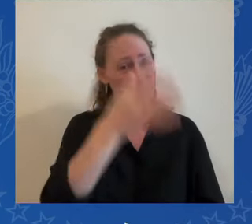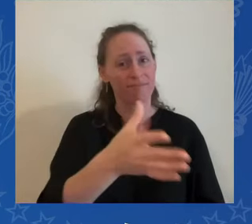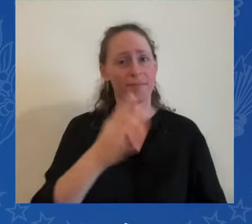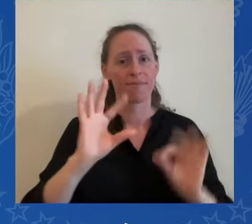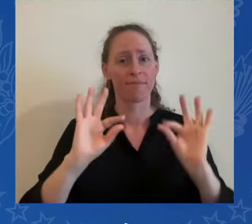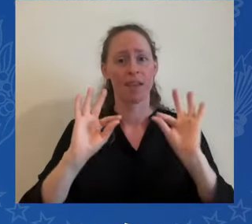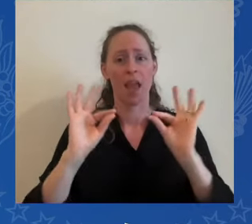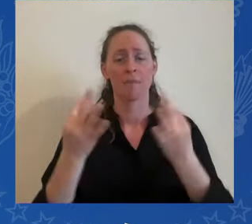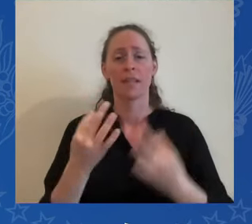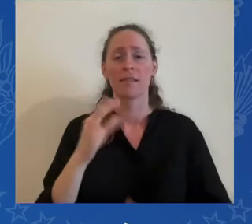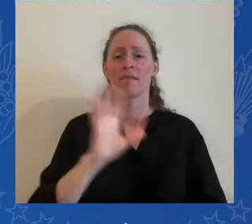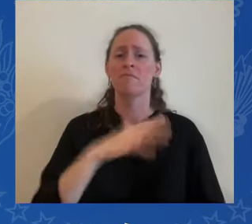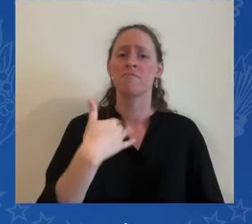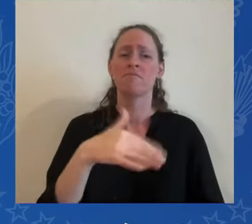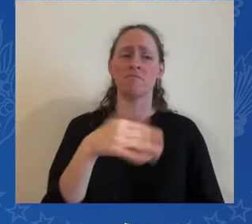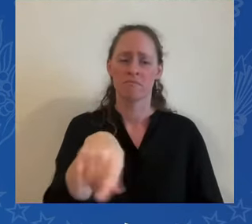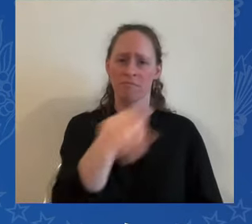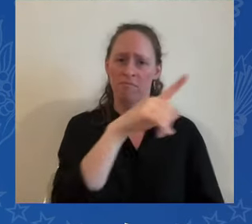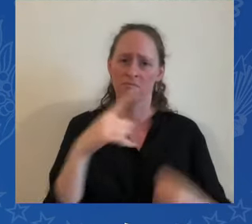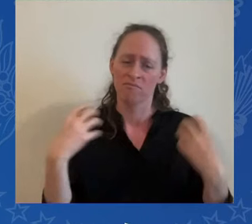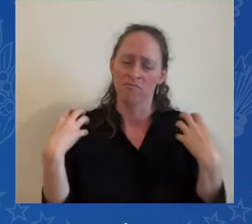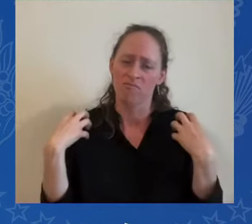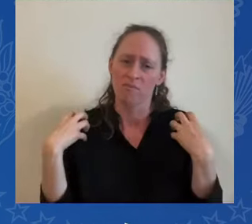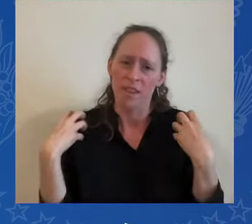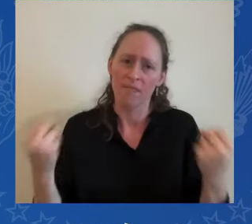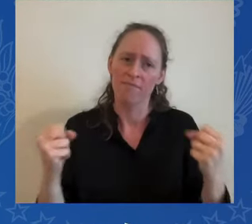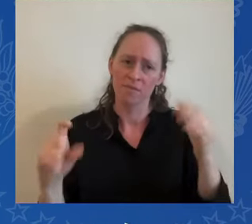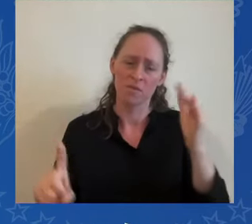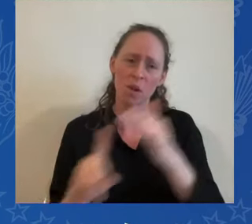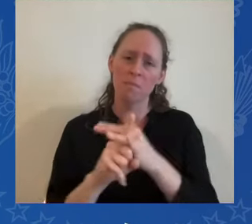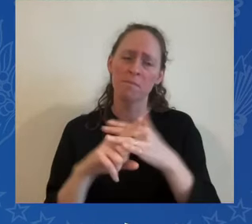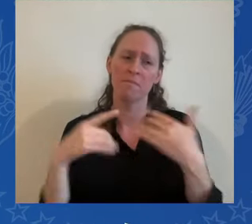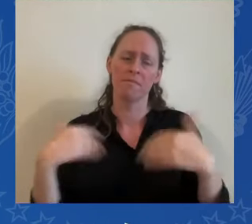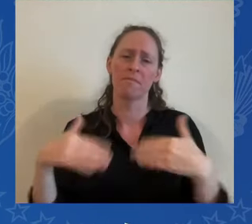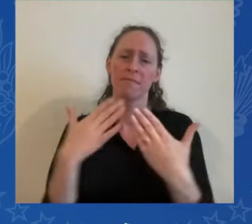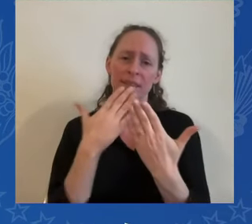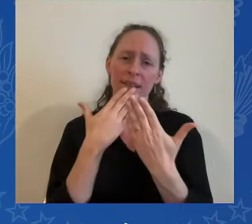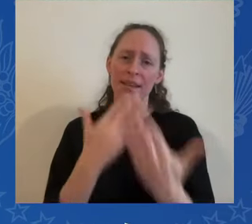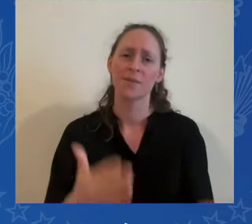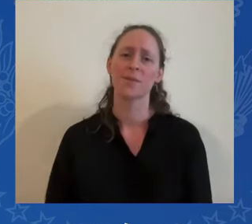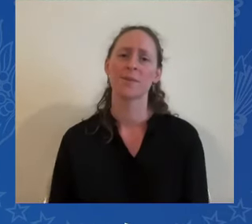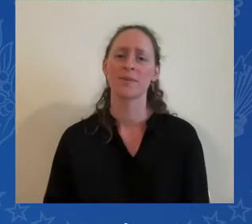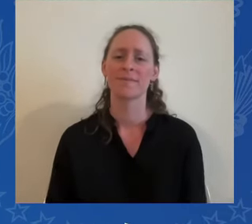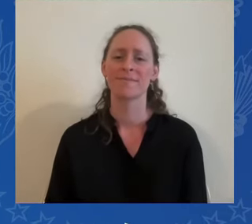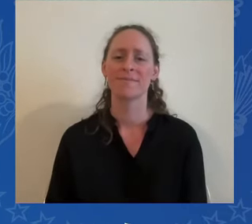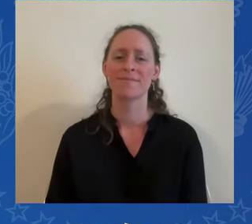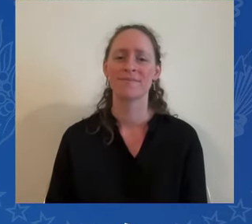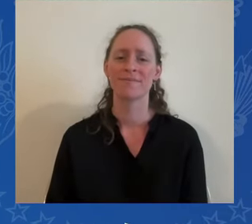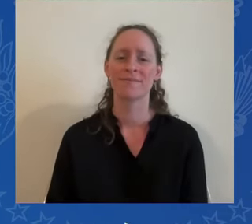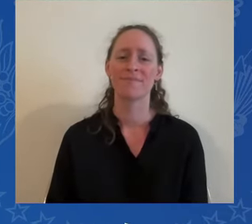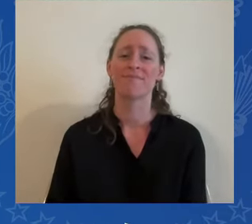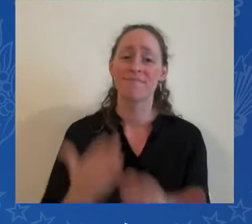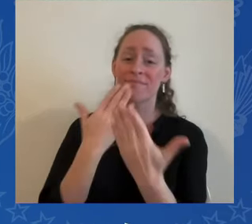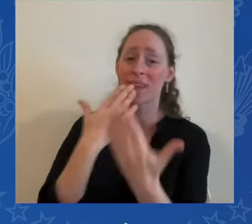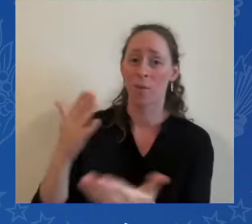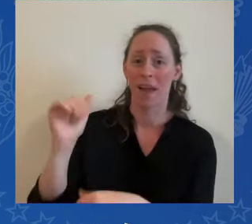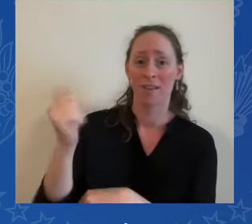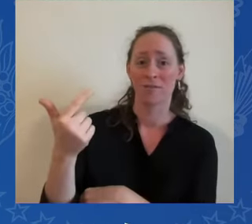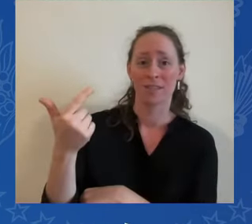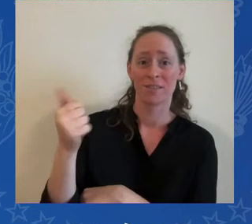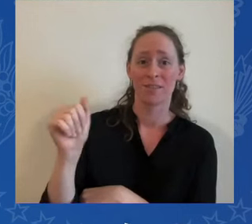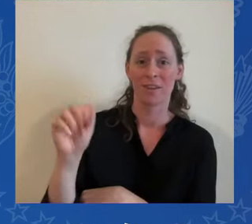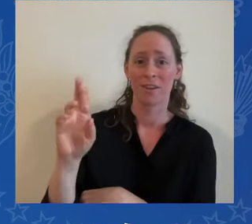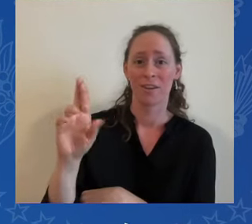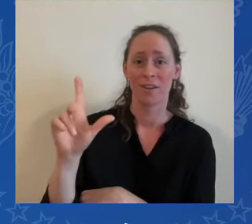you. Thank you. Thank you. Attorney General Garland, thank you for your leadership. And today it's my honor to award